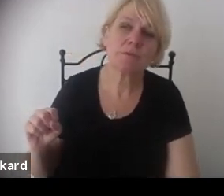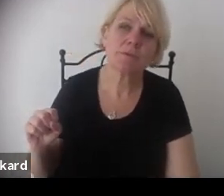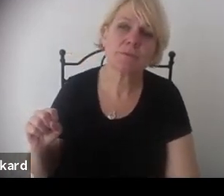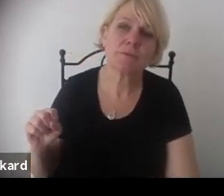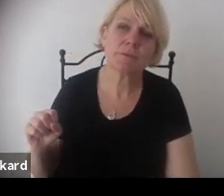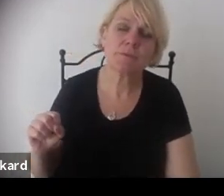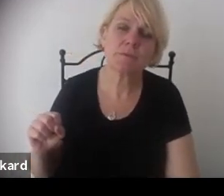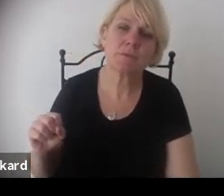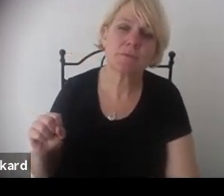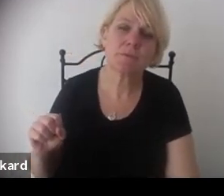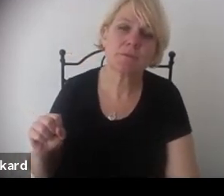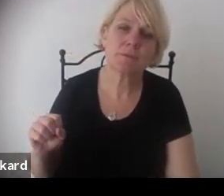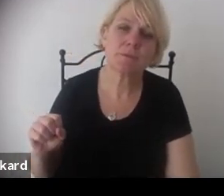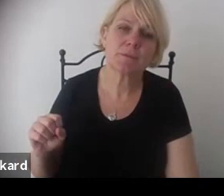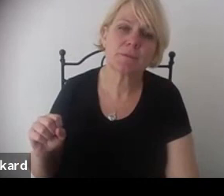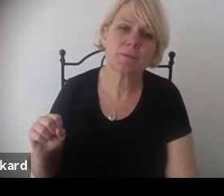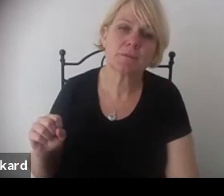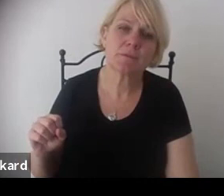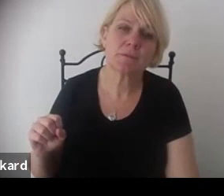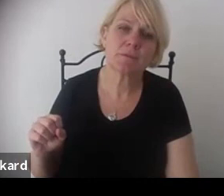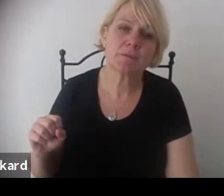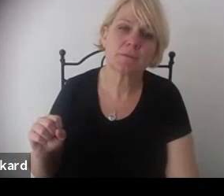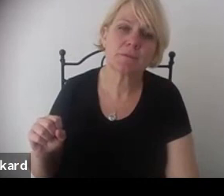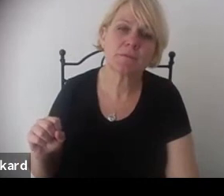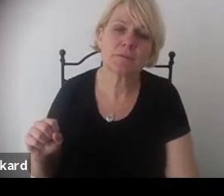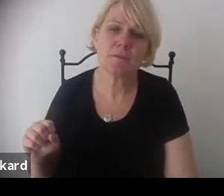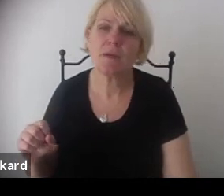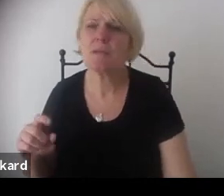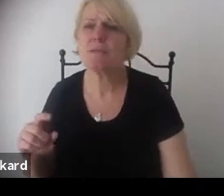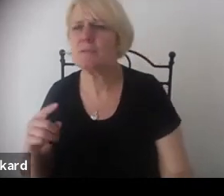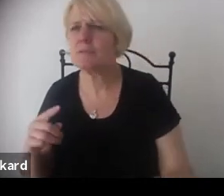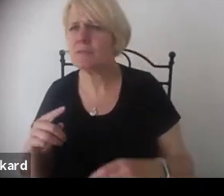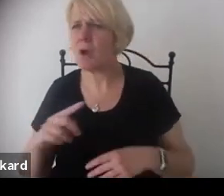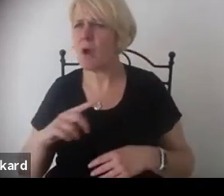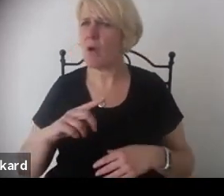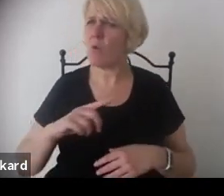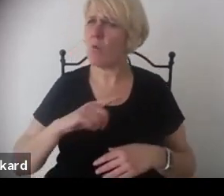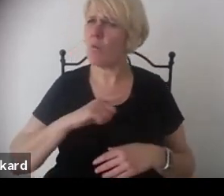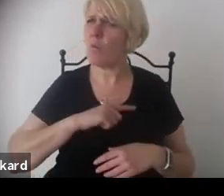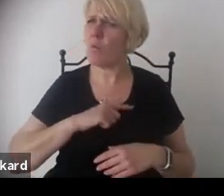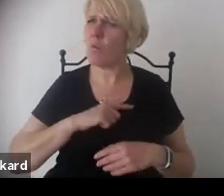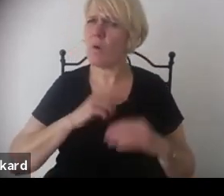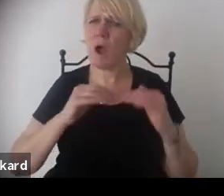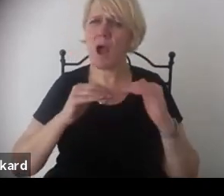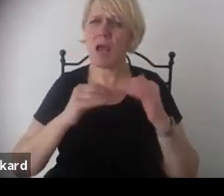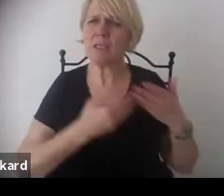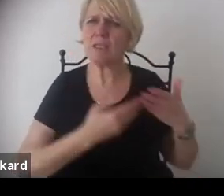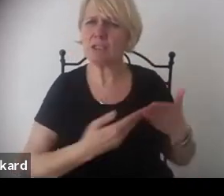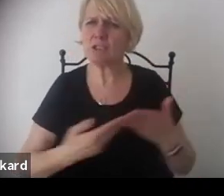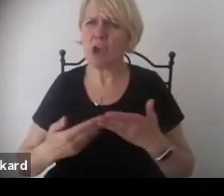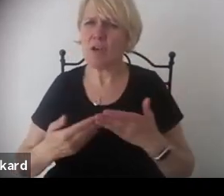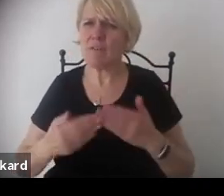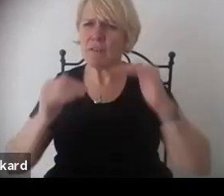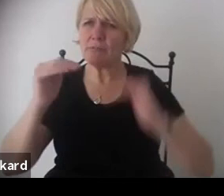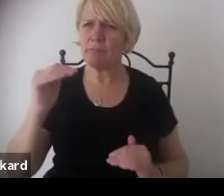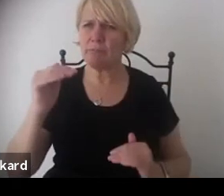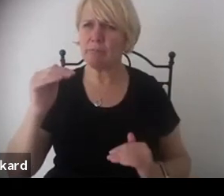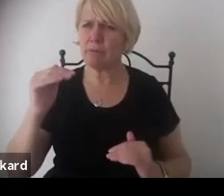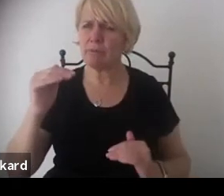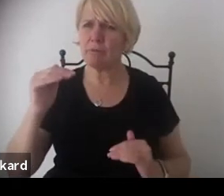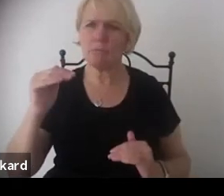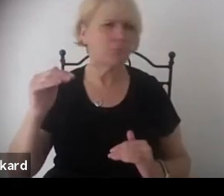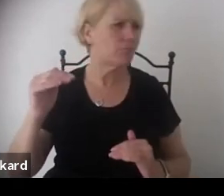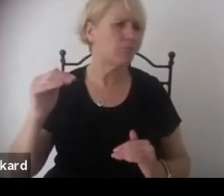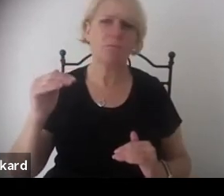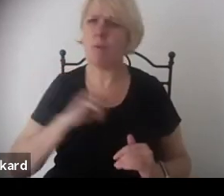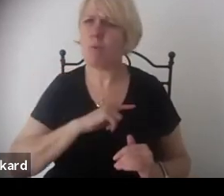discrepancy between what different services have been offering people already in their services at this time? So I think it's